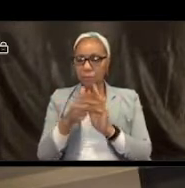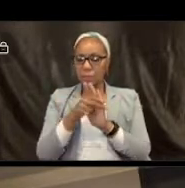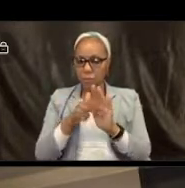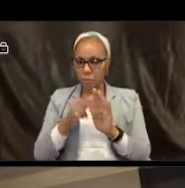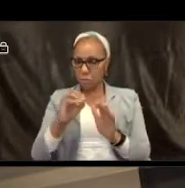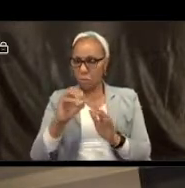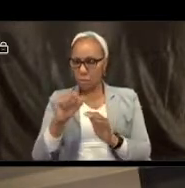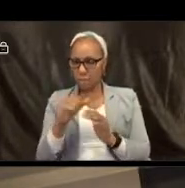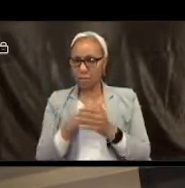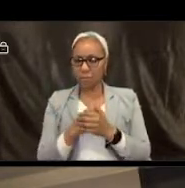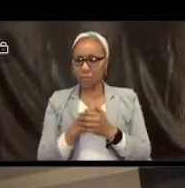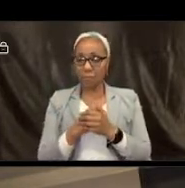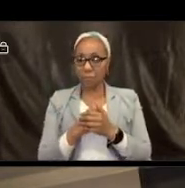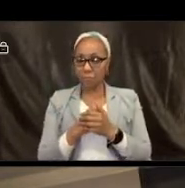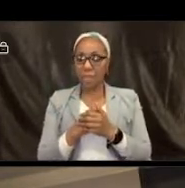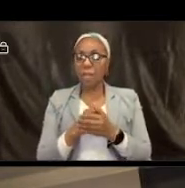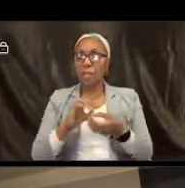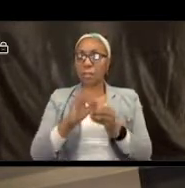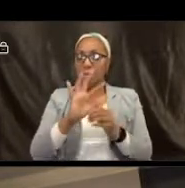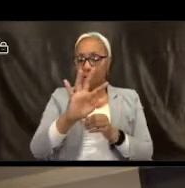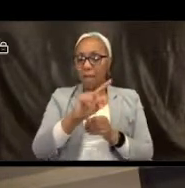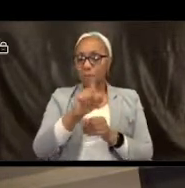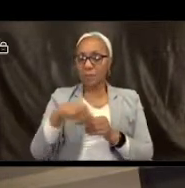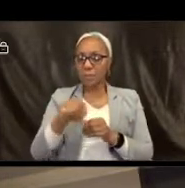OS. Item 5,